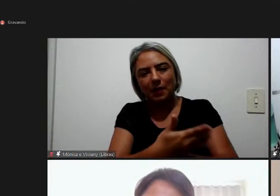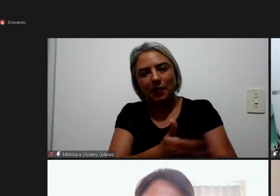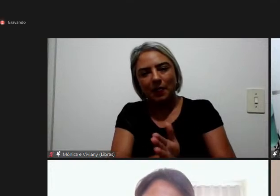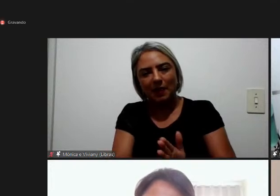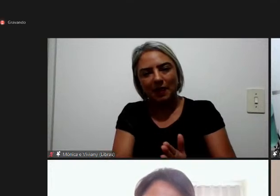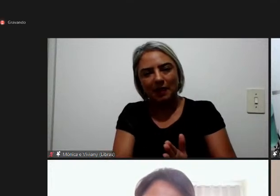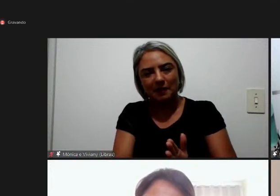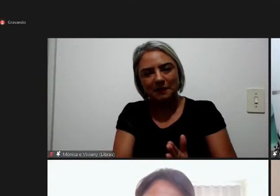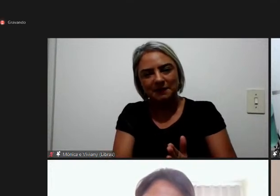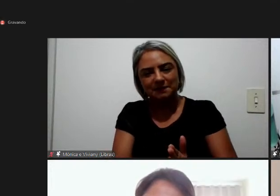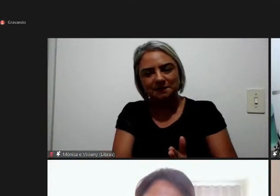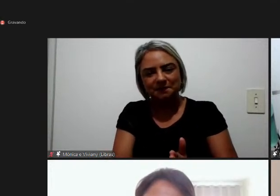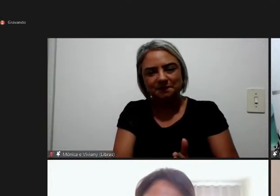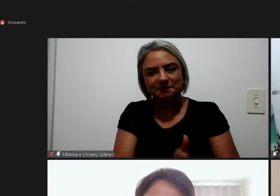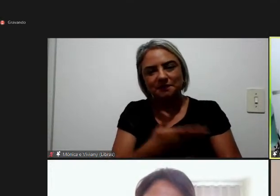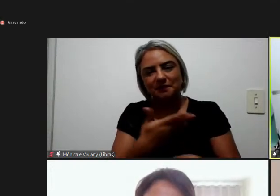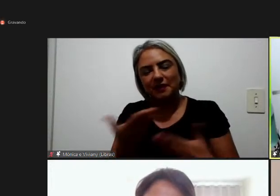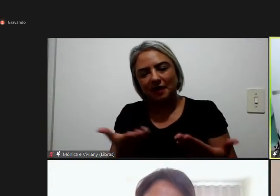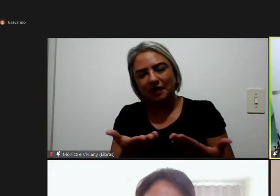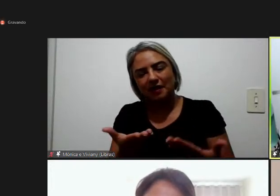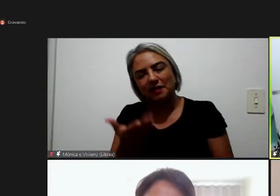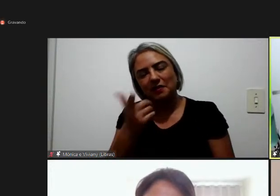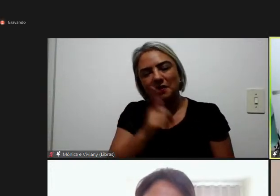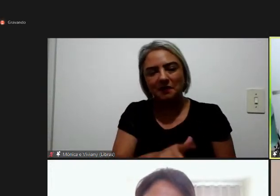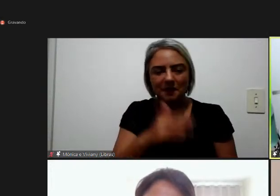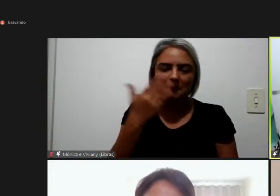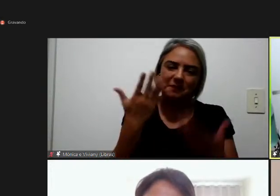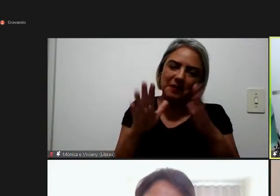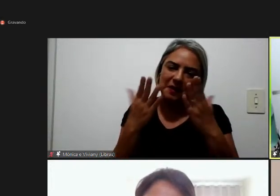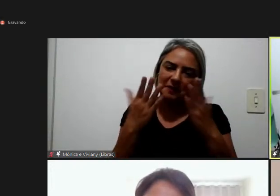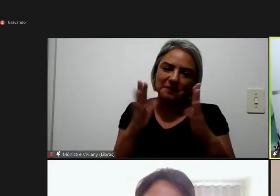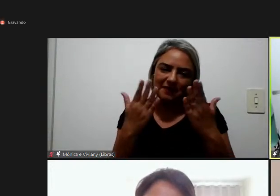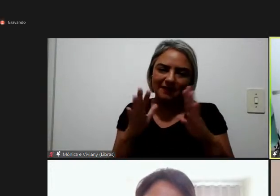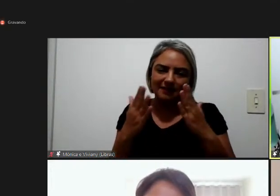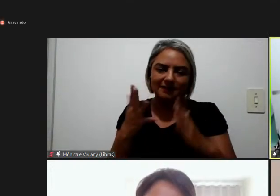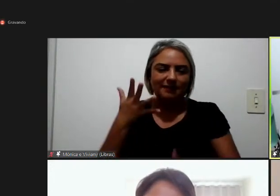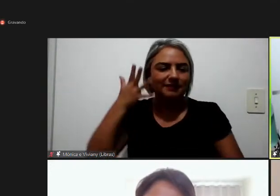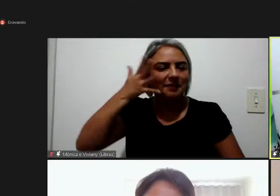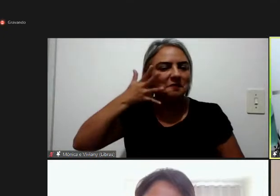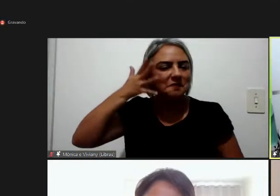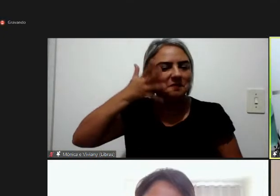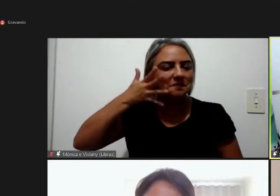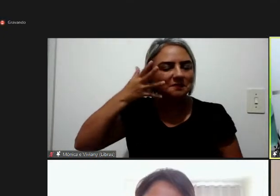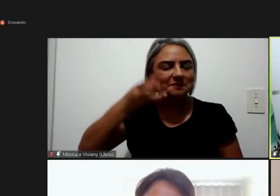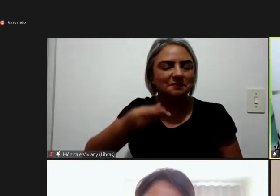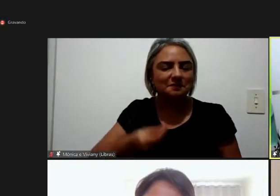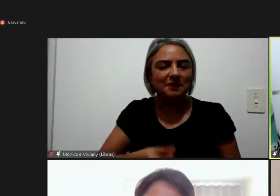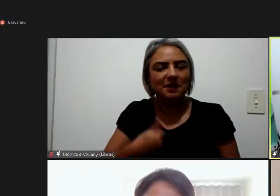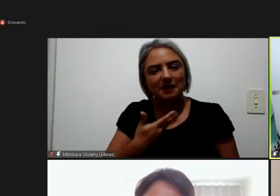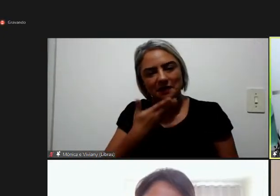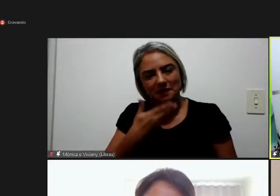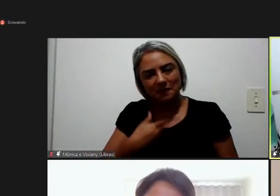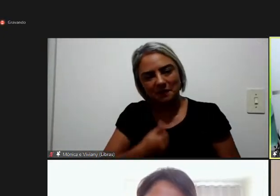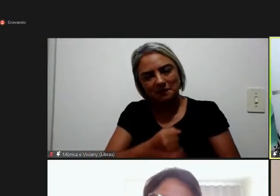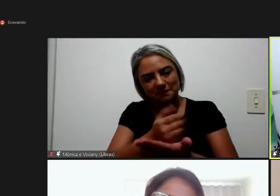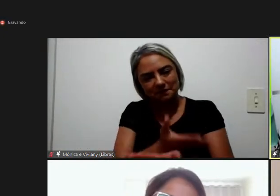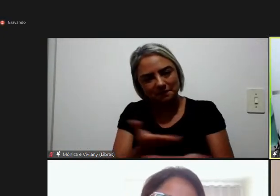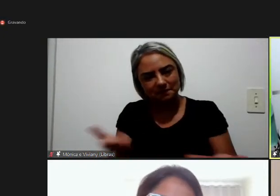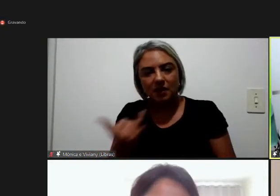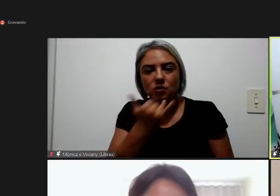I overstepped my time, right? But I would like to congratulate for your excellent presentation, and this